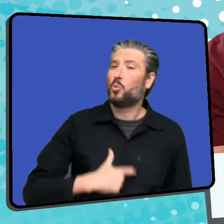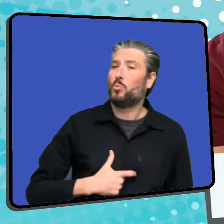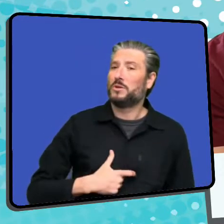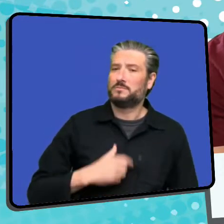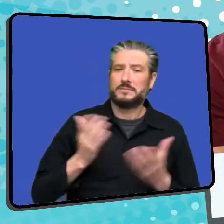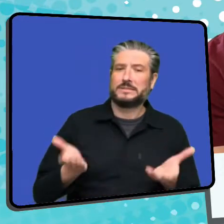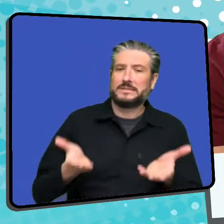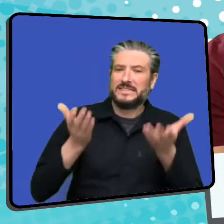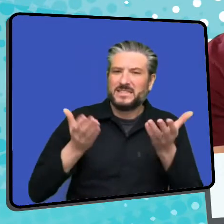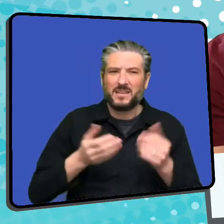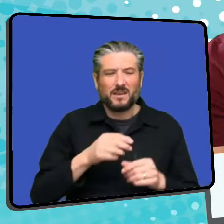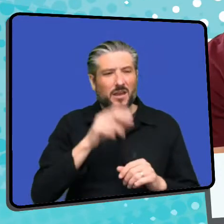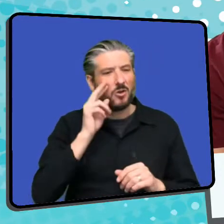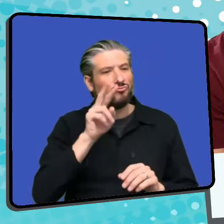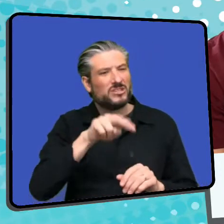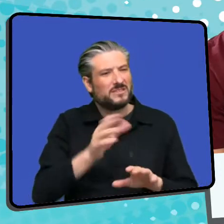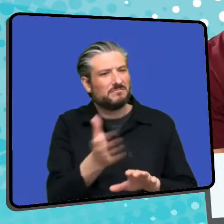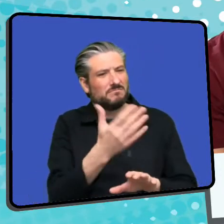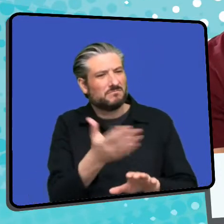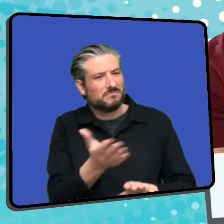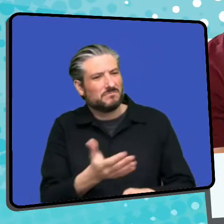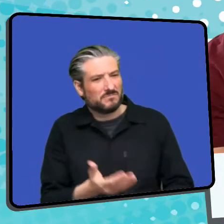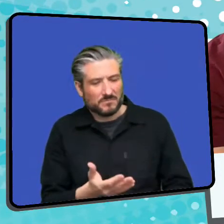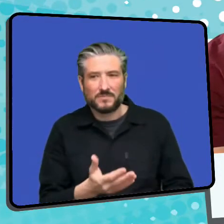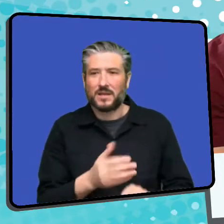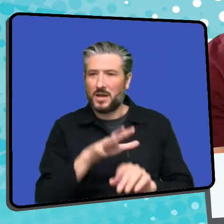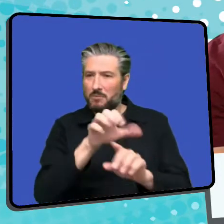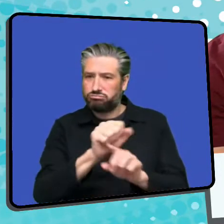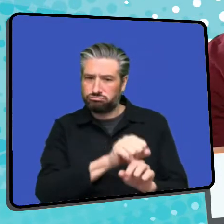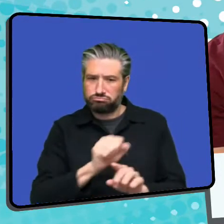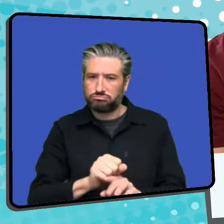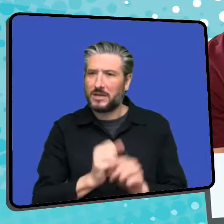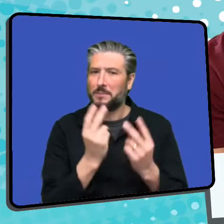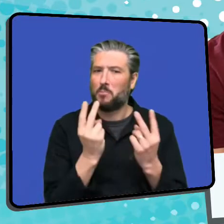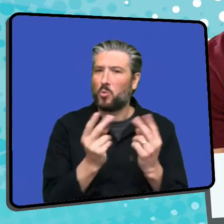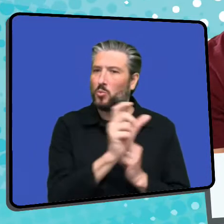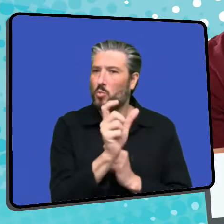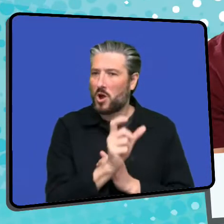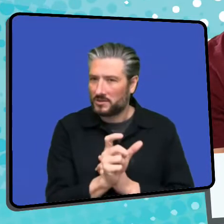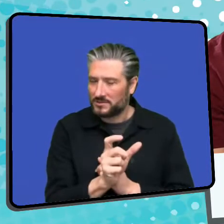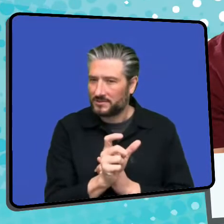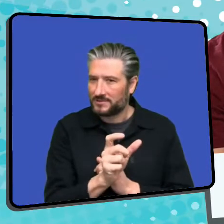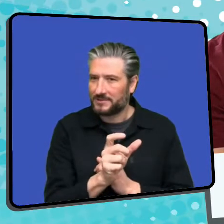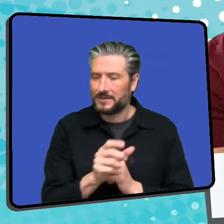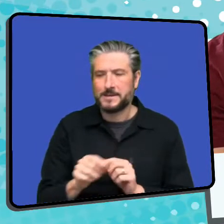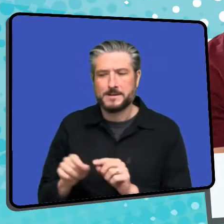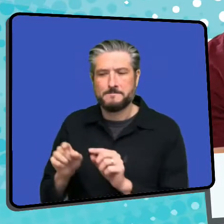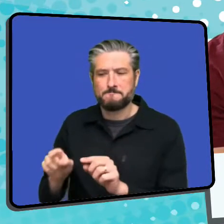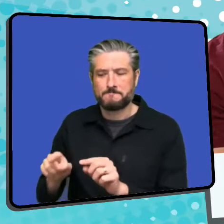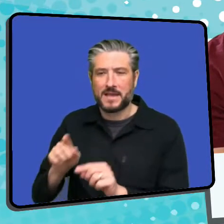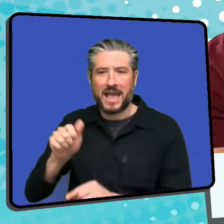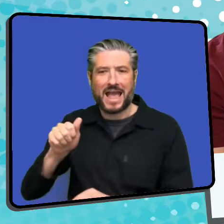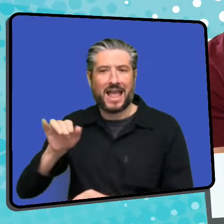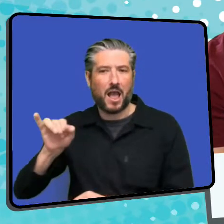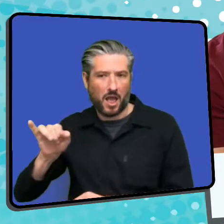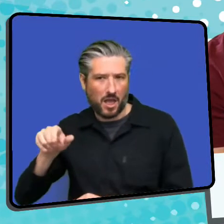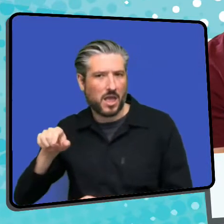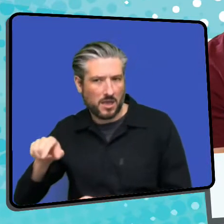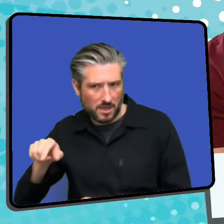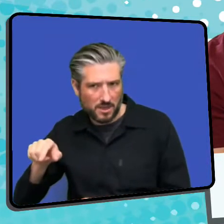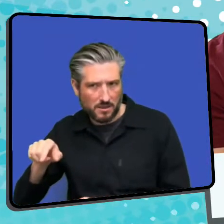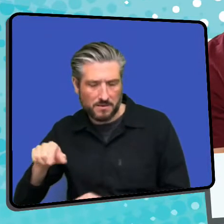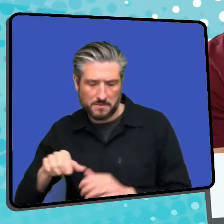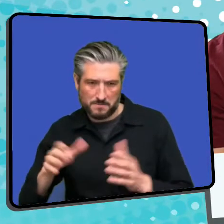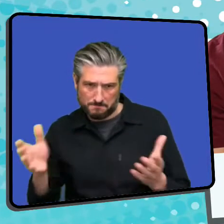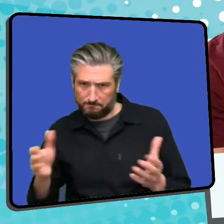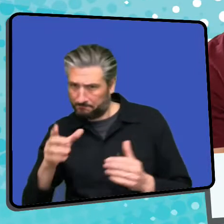just keep on surfing the web. However, there is also an instance of opinion spam which is called deceptive opinion